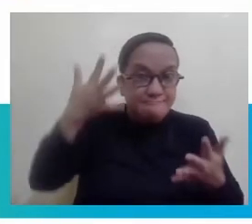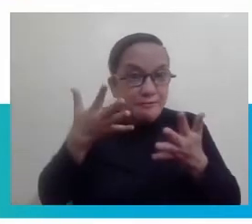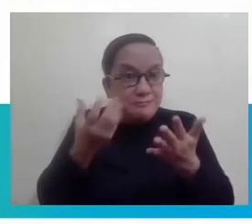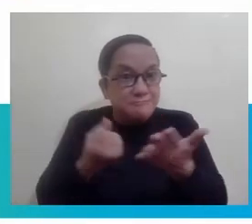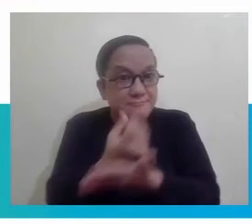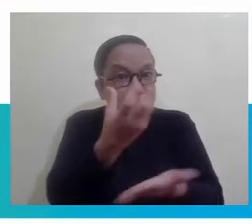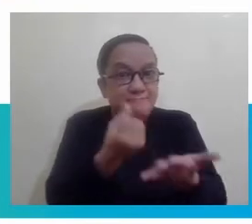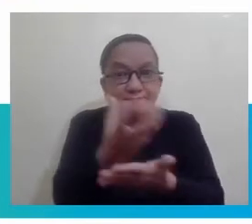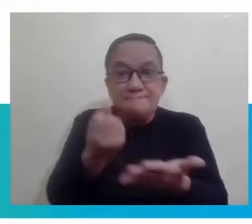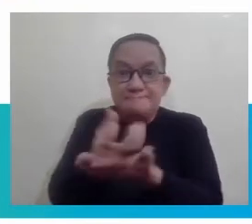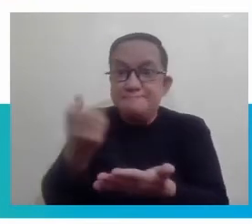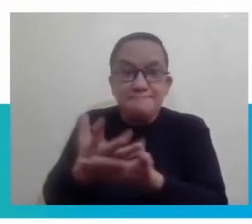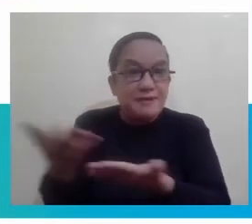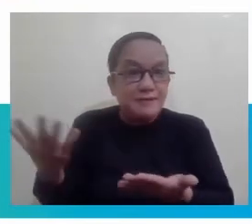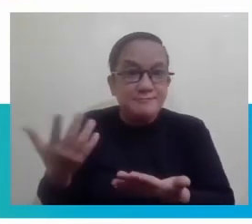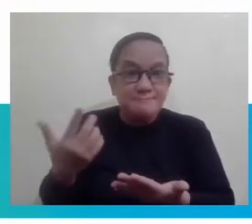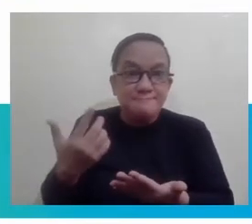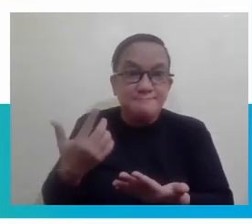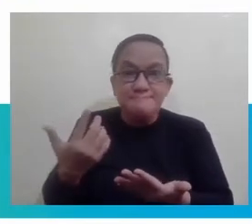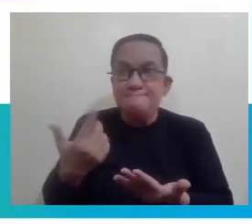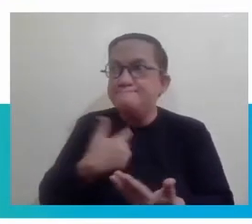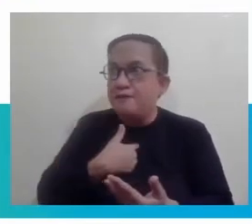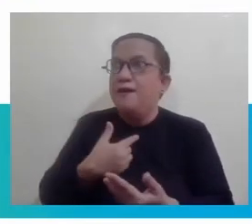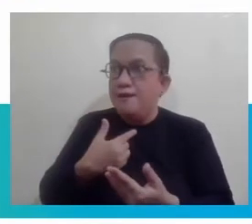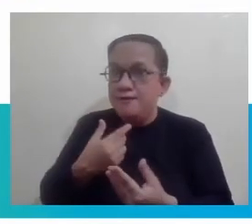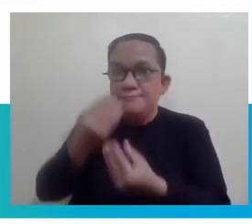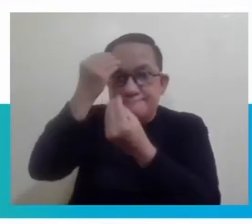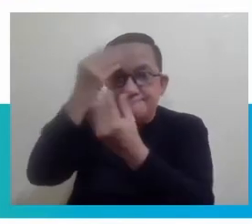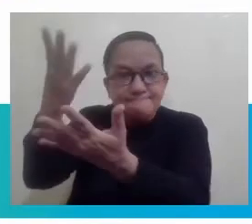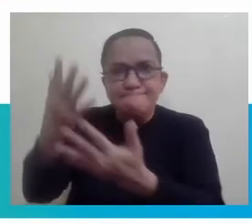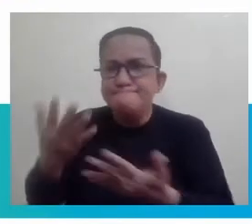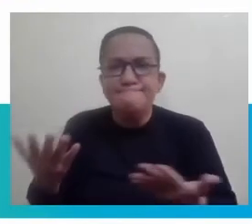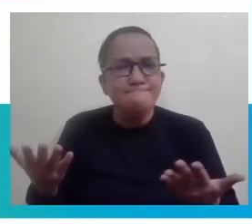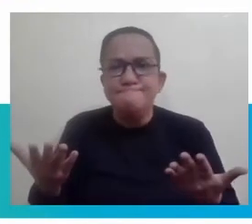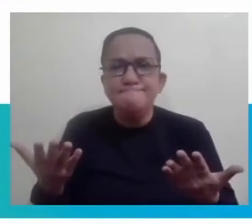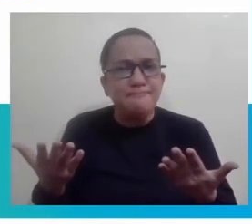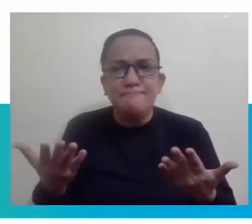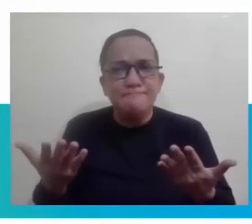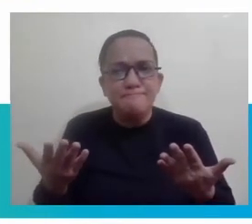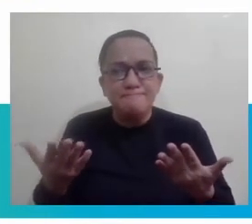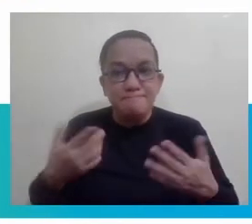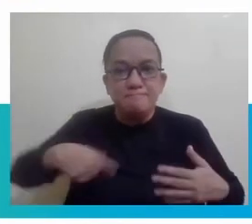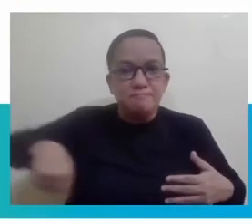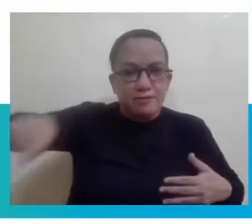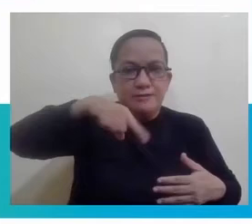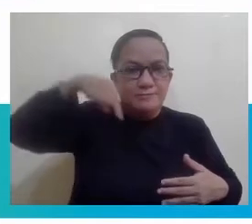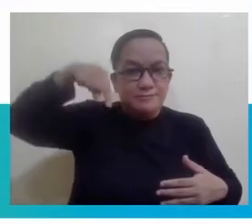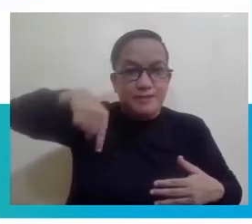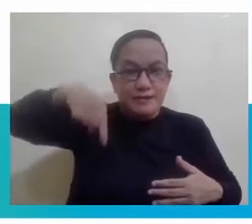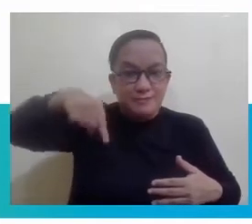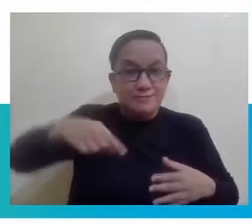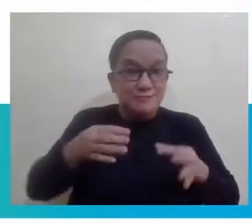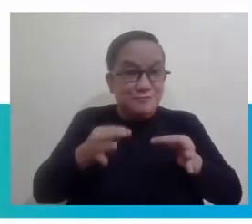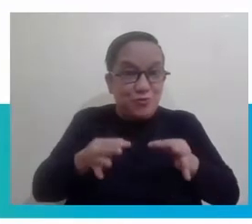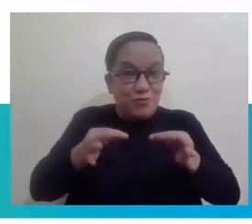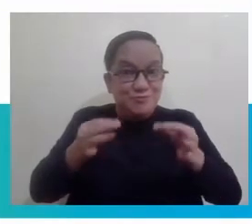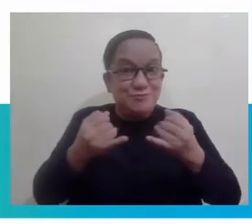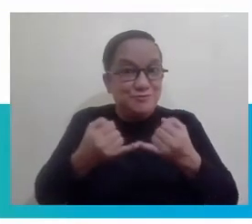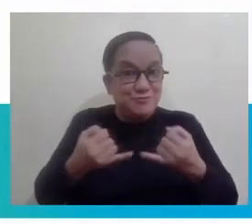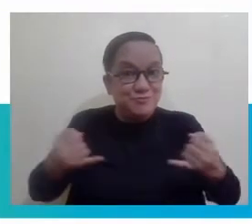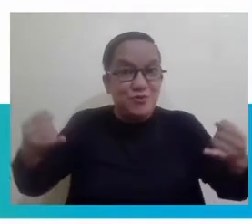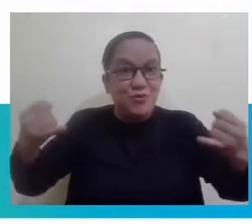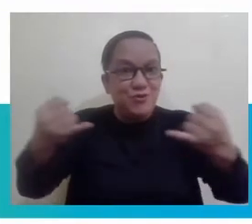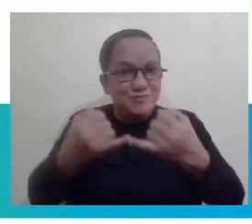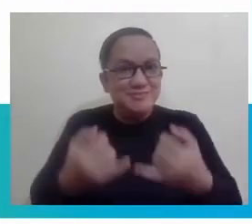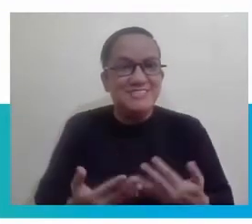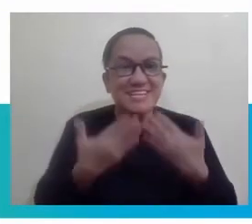at the community level. I think that's all from here in the Solomon Islands. Thank you. Thank you so much, Rinda and